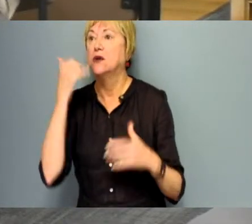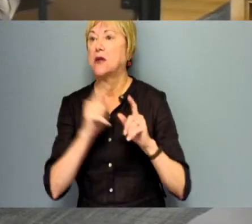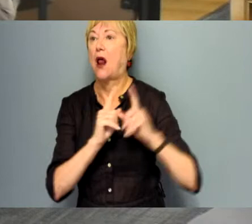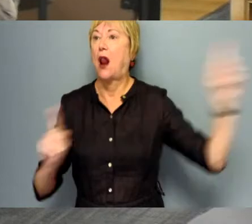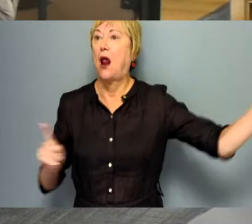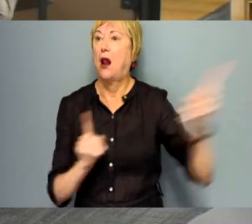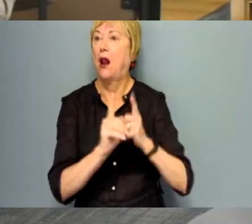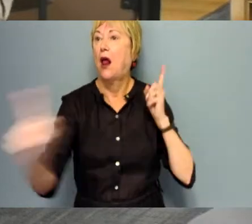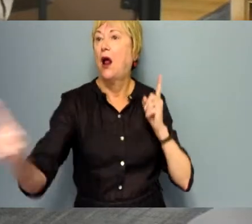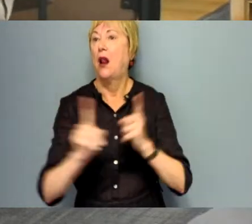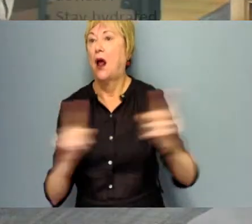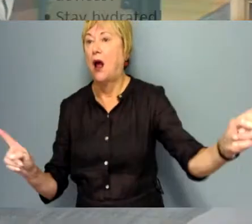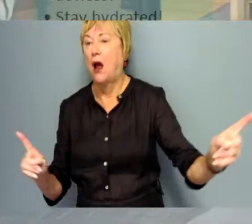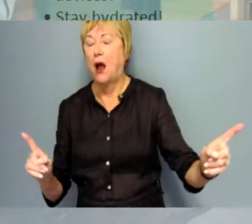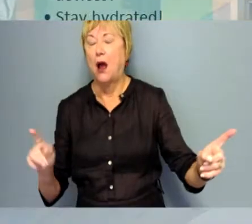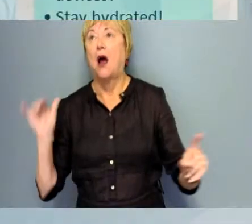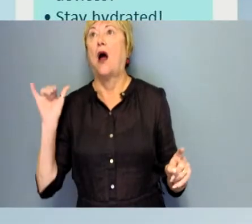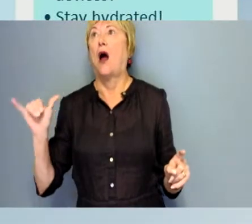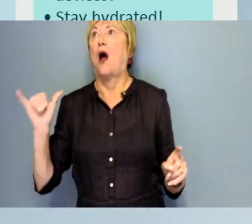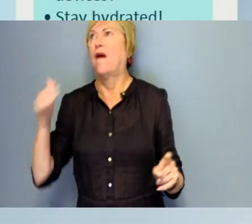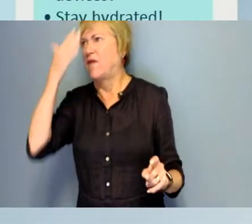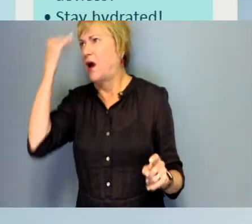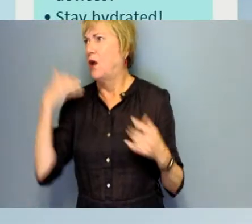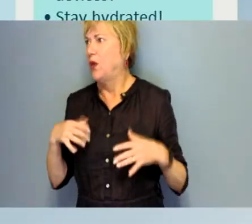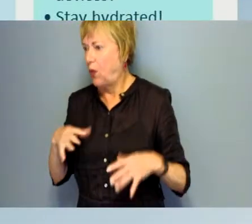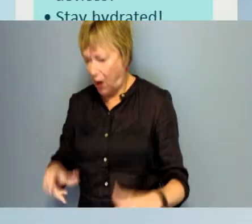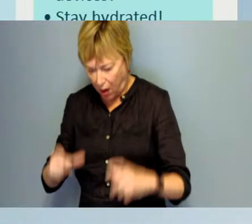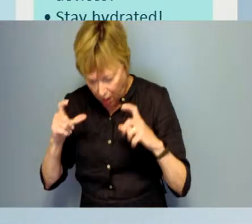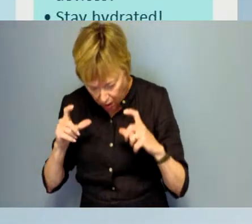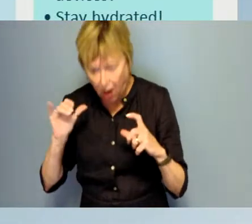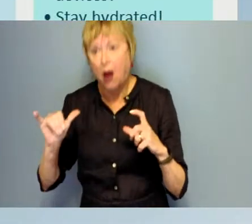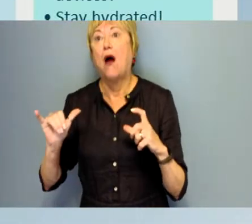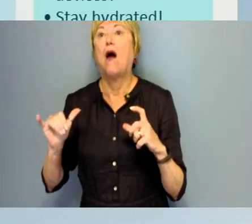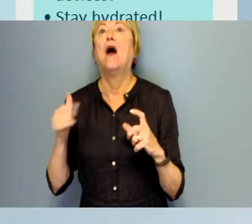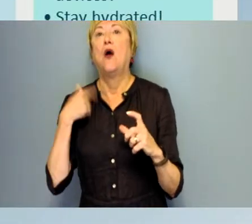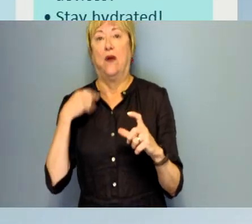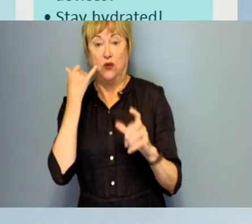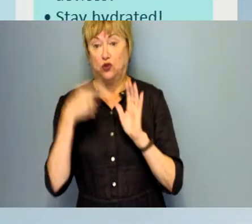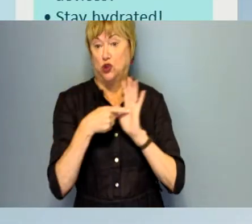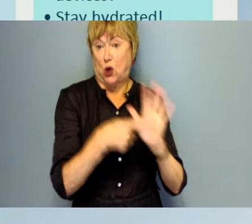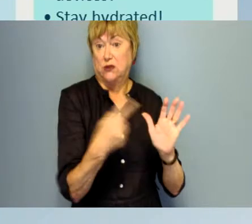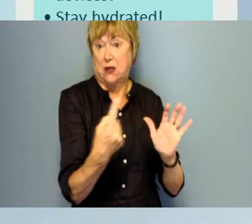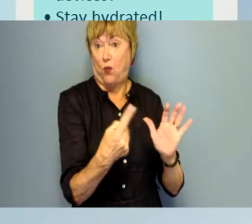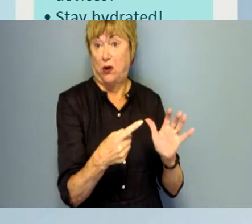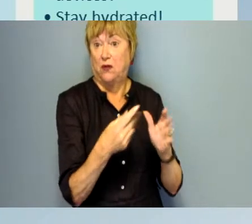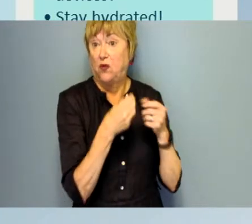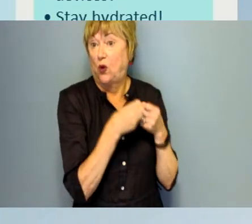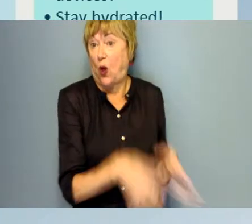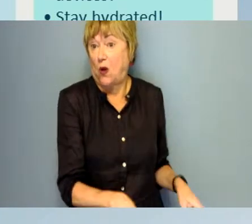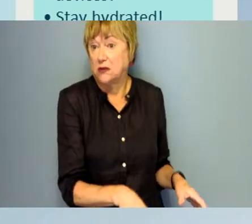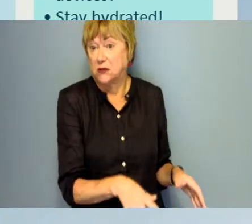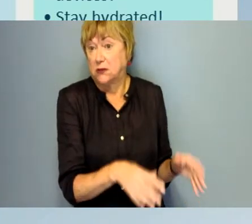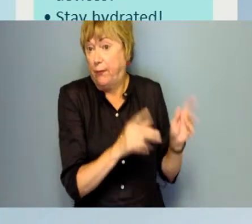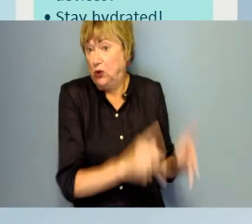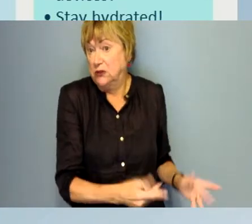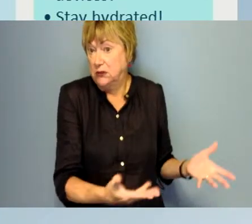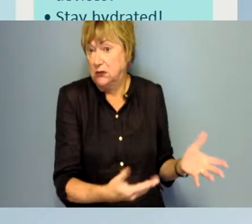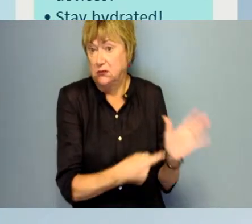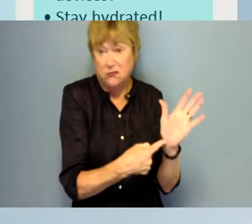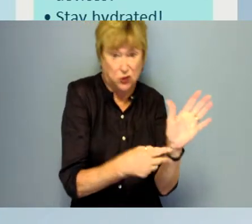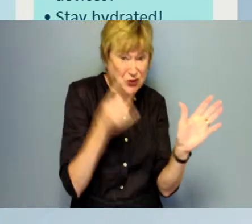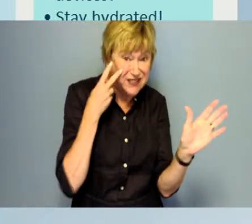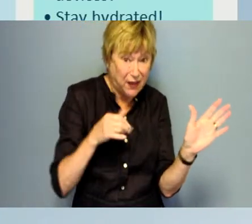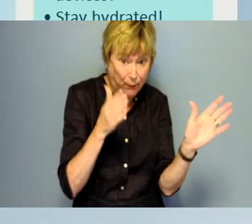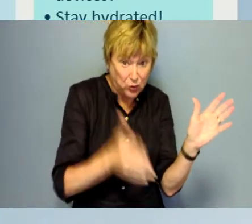know what people were wearing. If you have to show it to anybody, to security to say, did you see this person? You